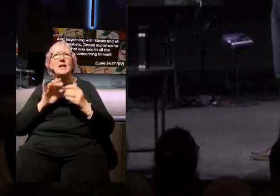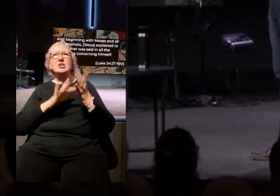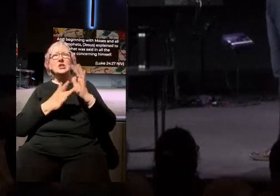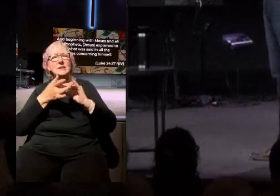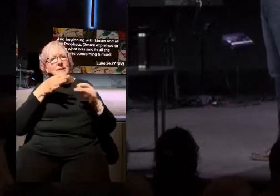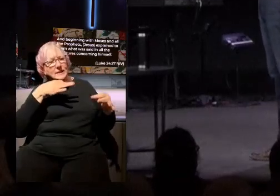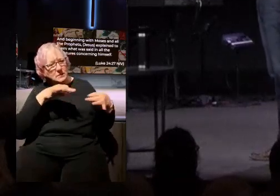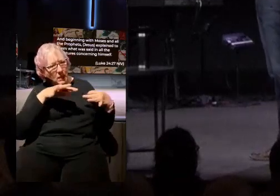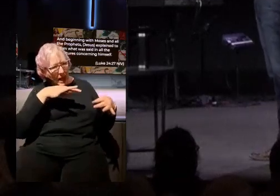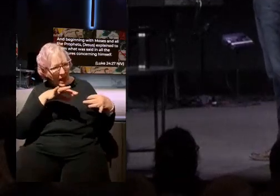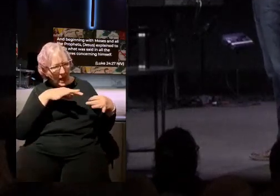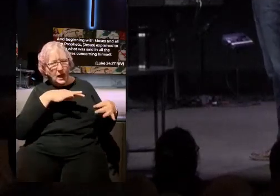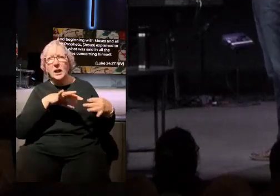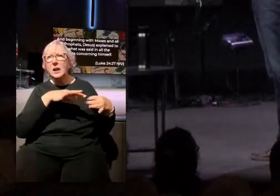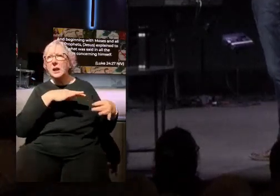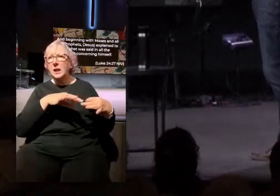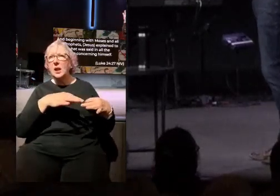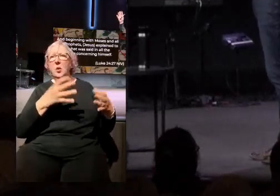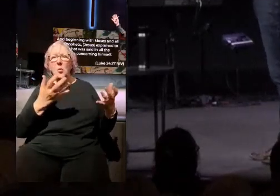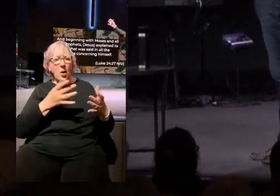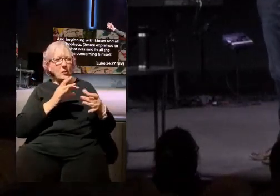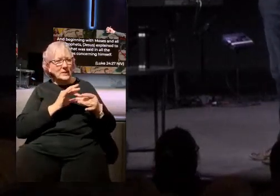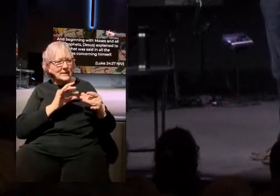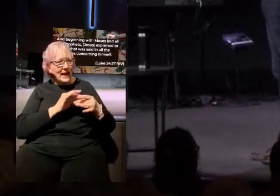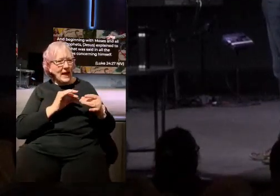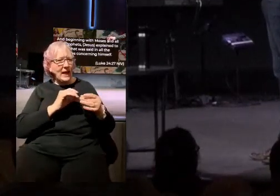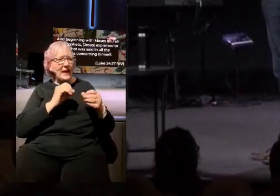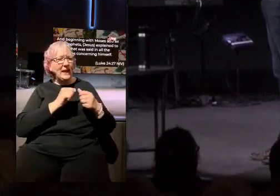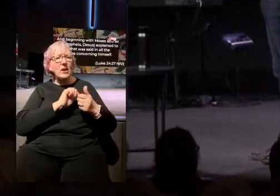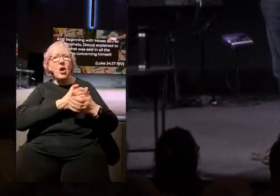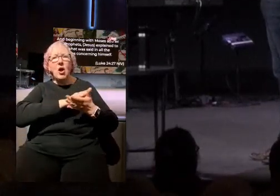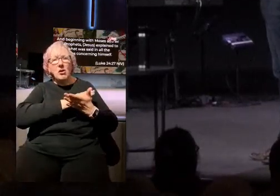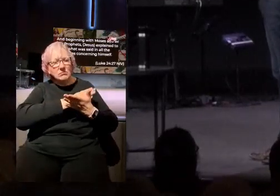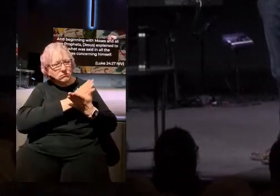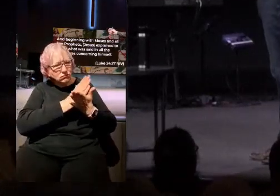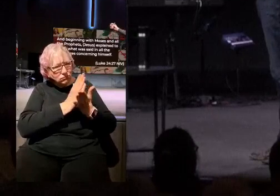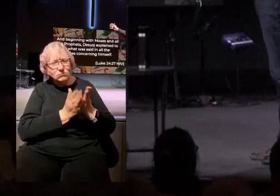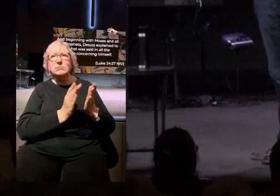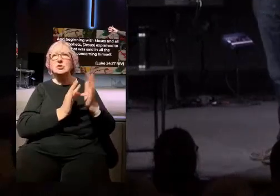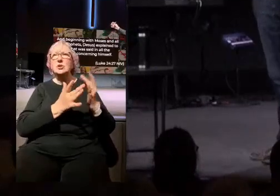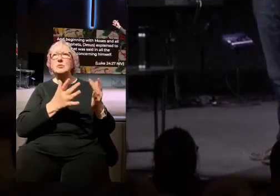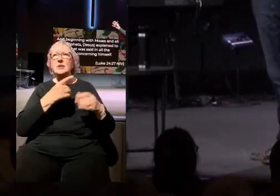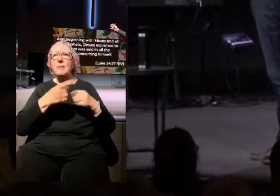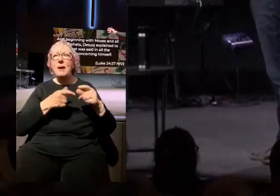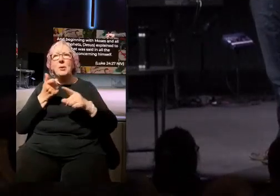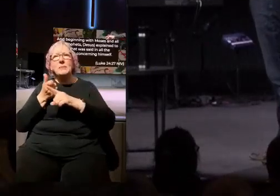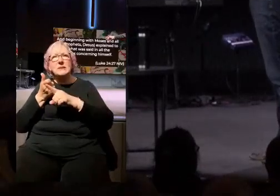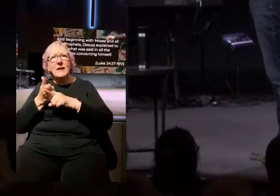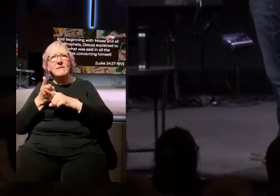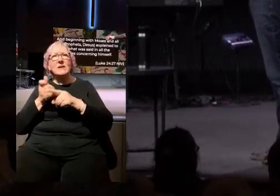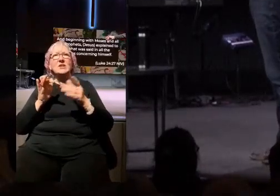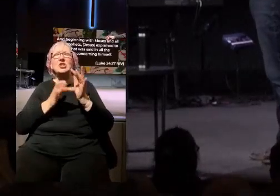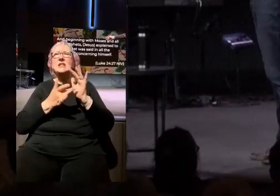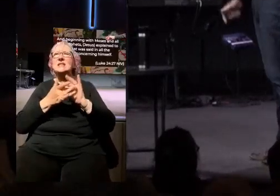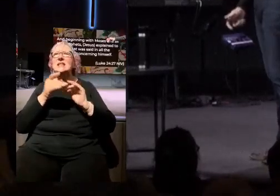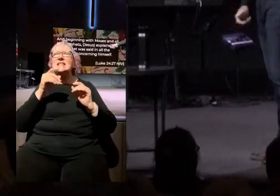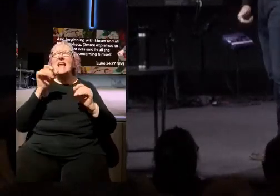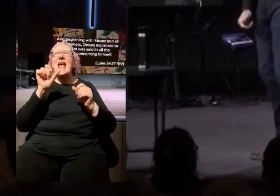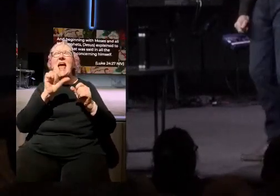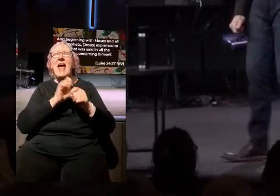them what was said in all the scriptures concerning himself. Jesus is everywhere